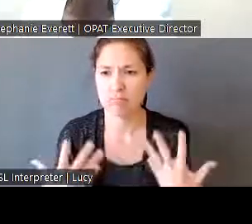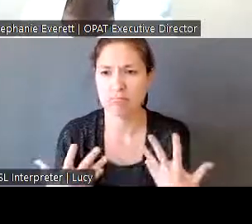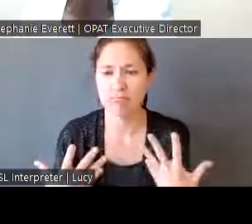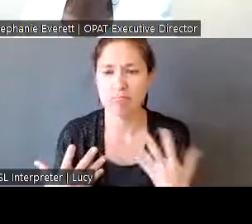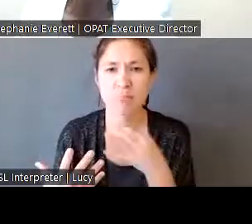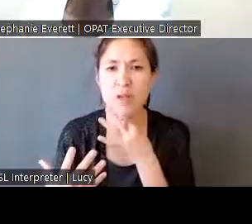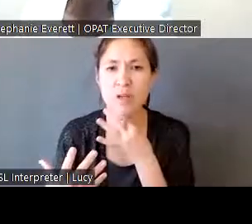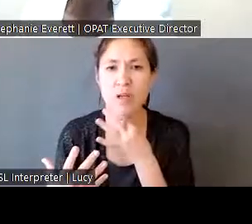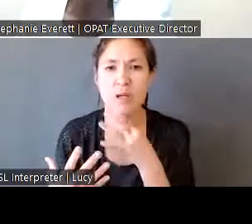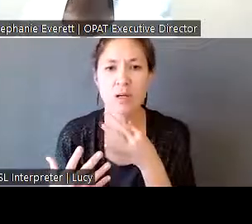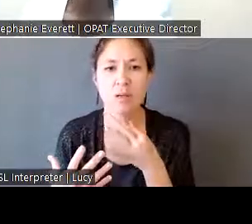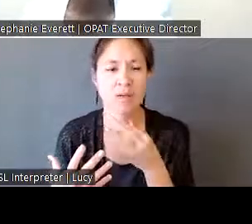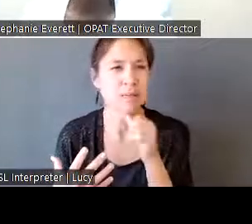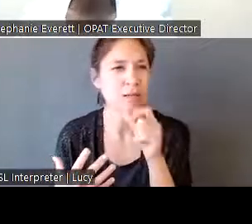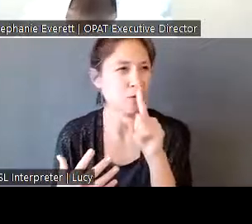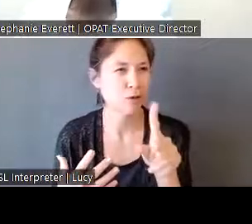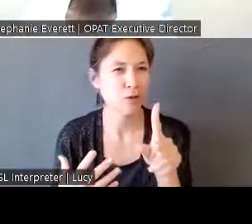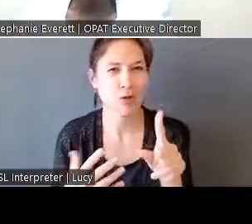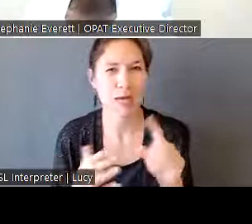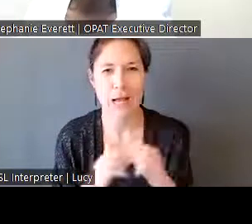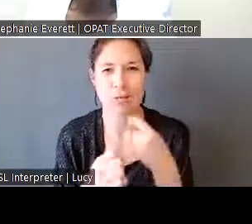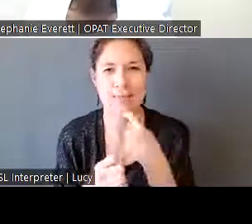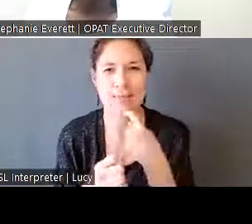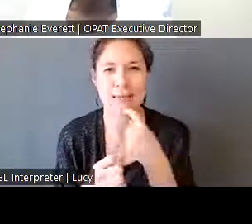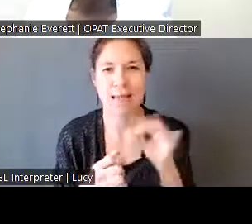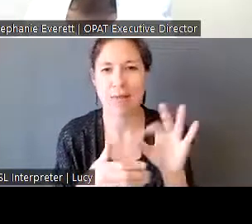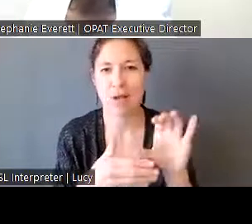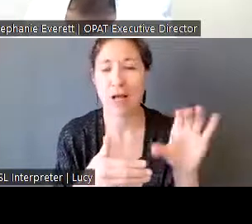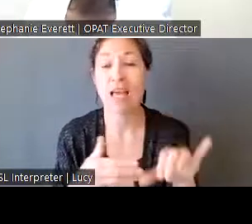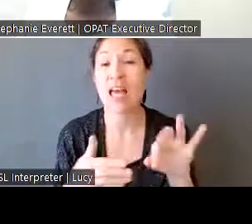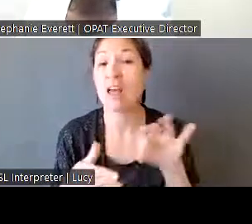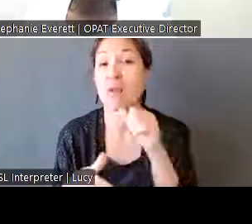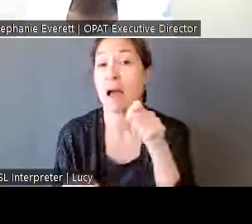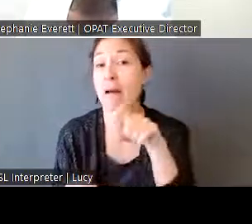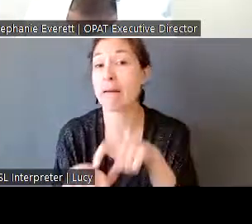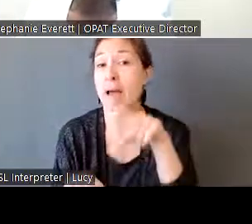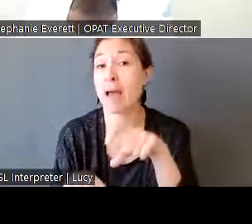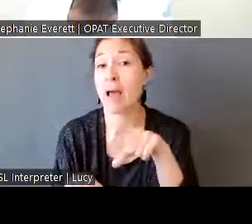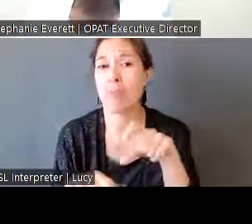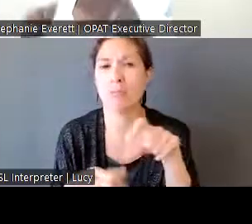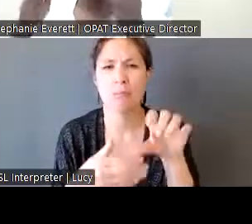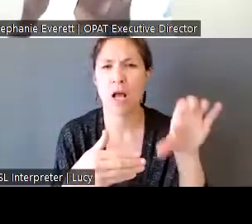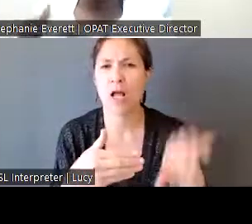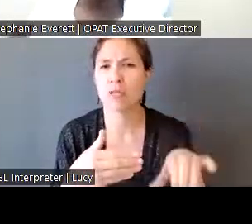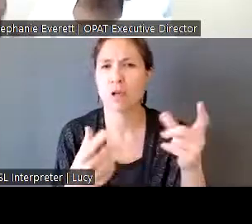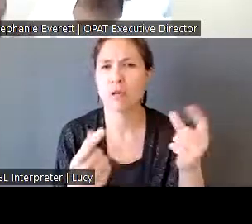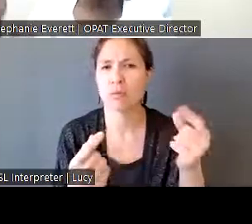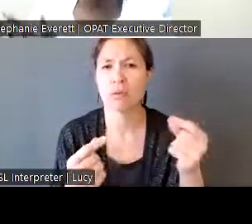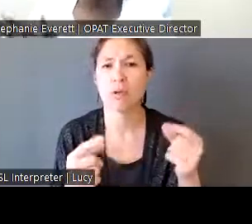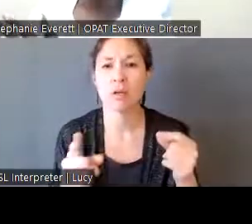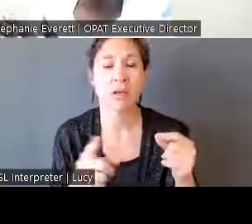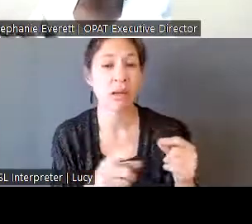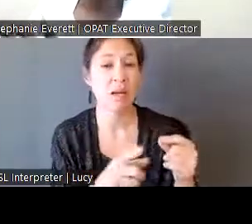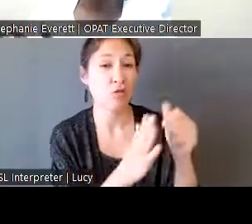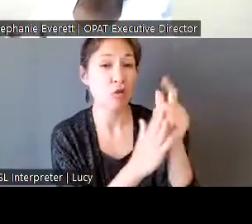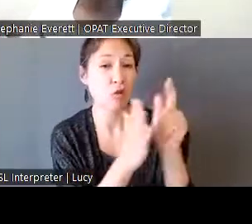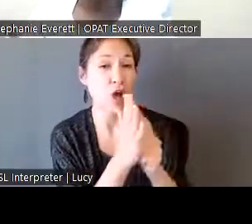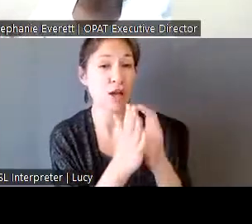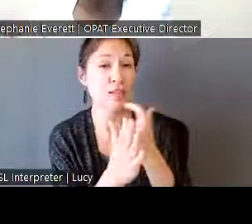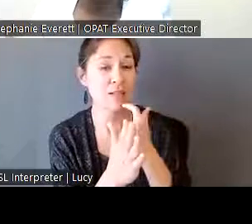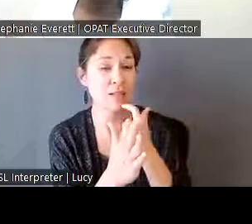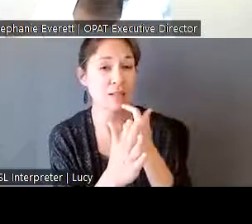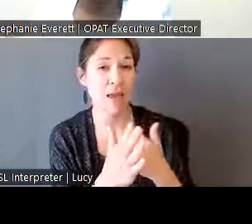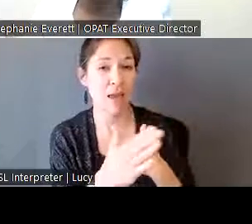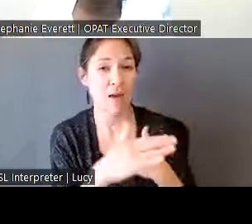consequence, for lack of a better word, if it's not done on time. So by statute, you actually have a year to complete